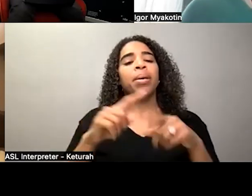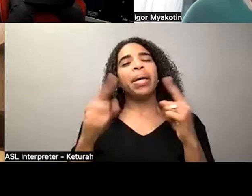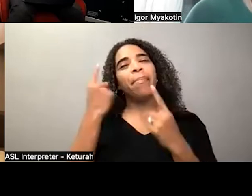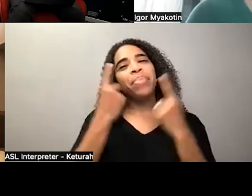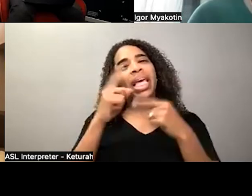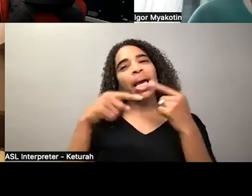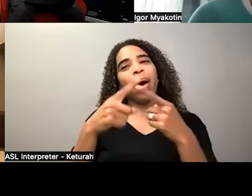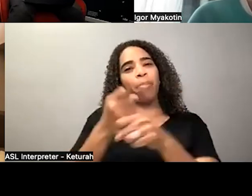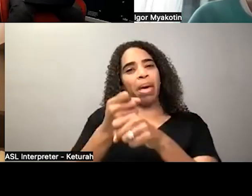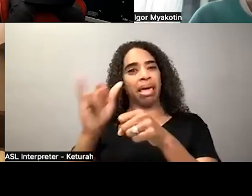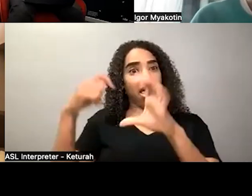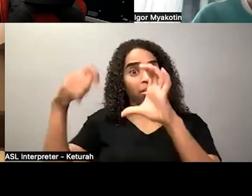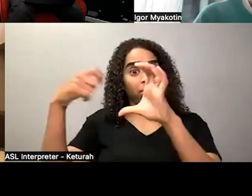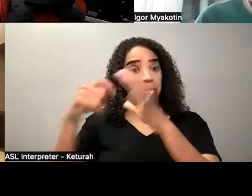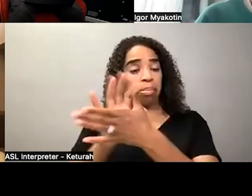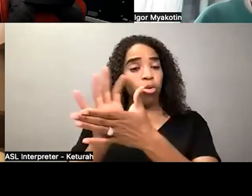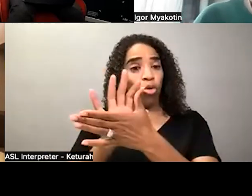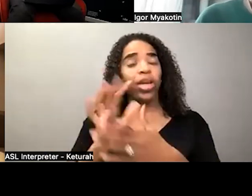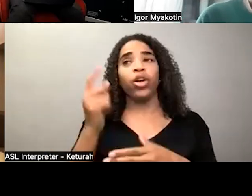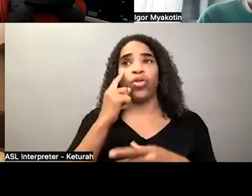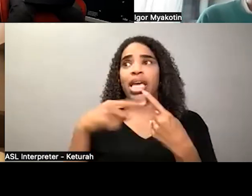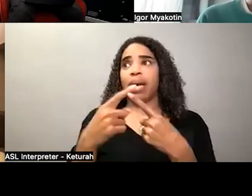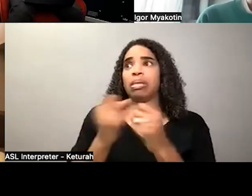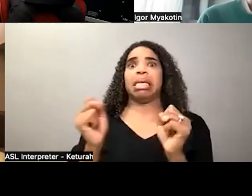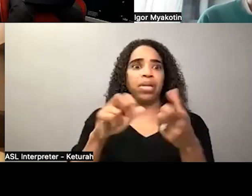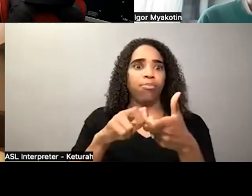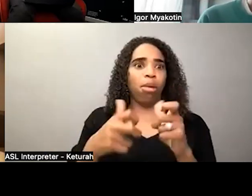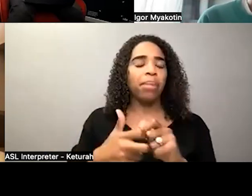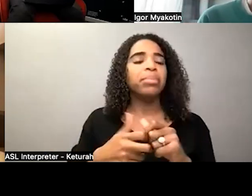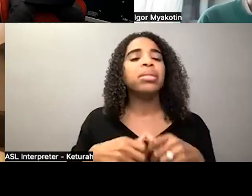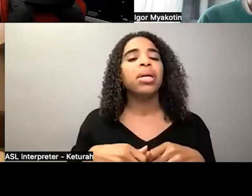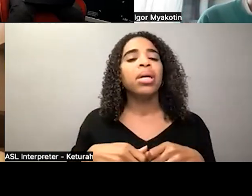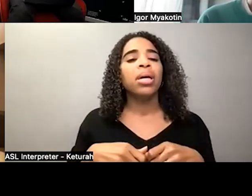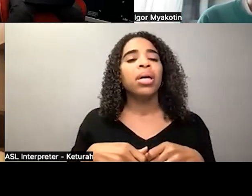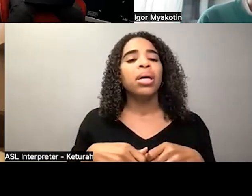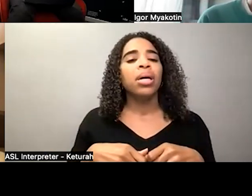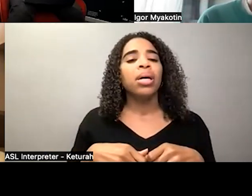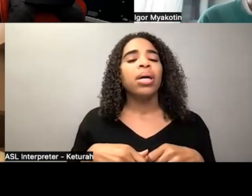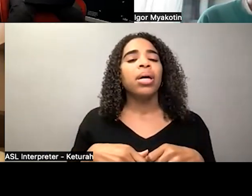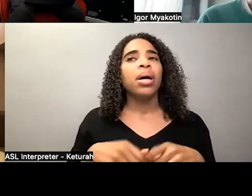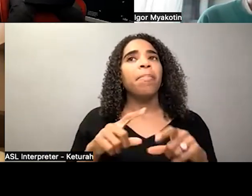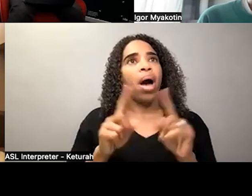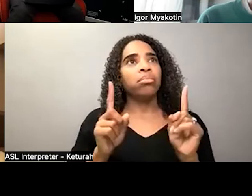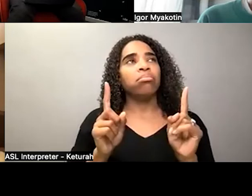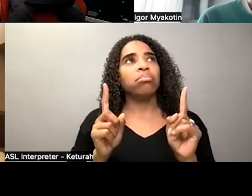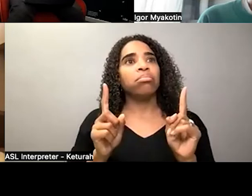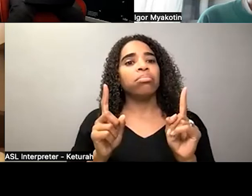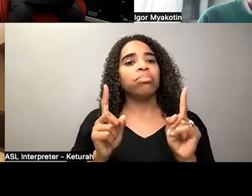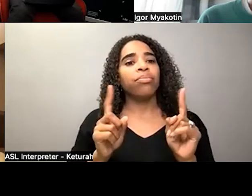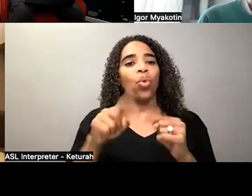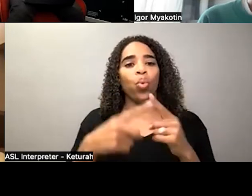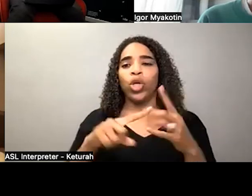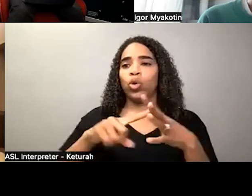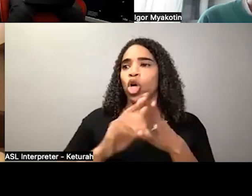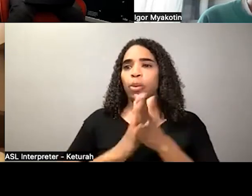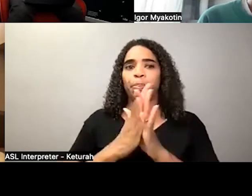specifically the safety problems, but when they get conscious of necessities of what